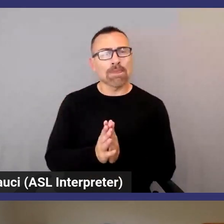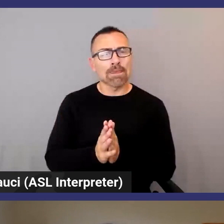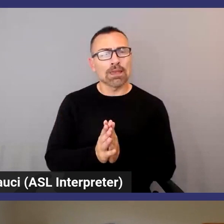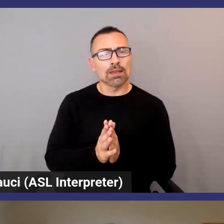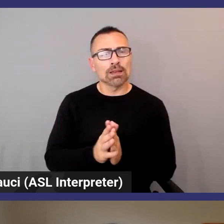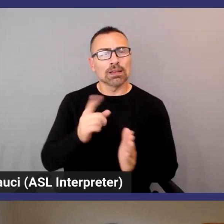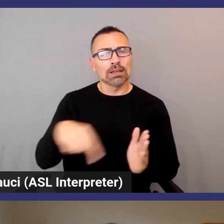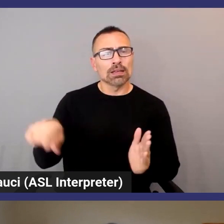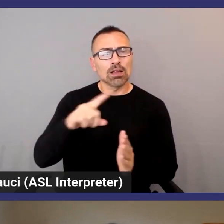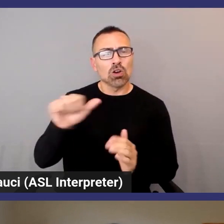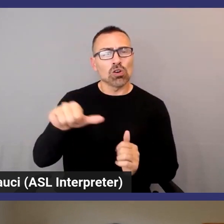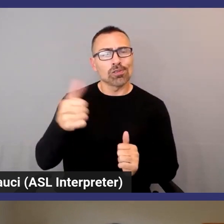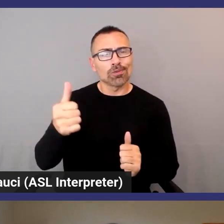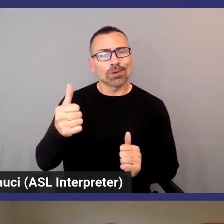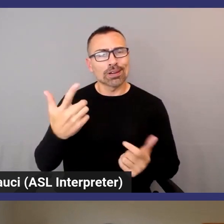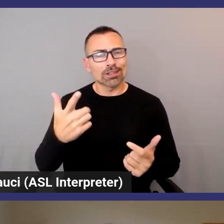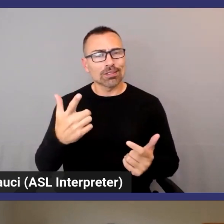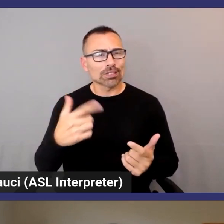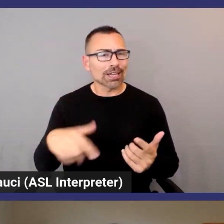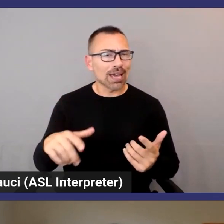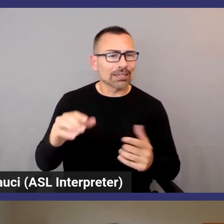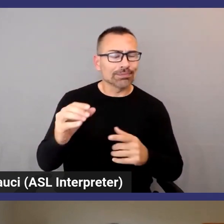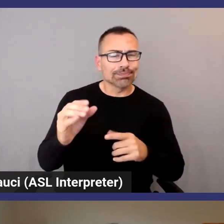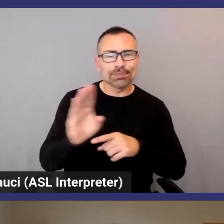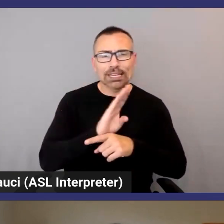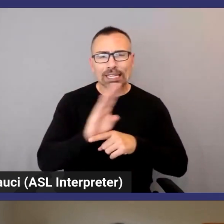different industries like the automotive